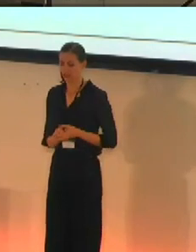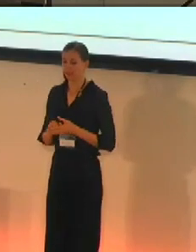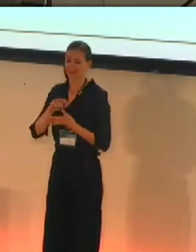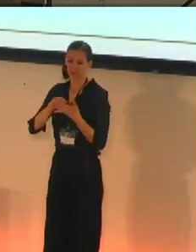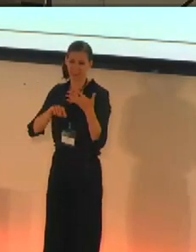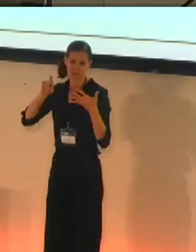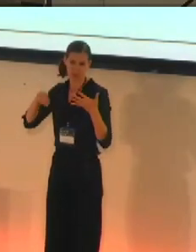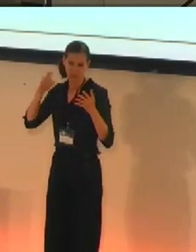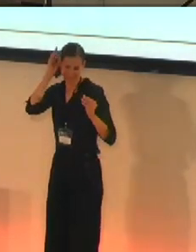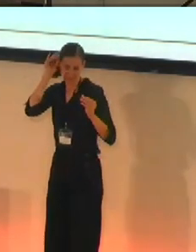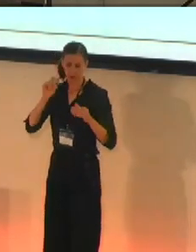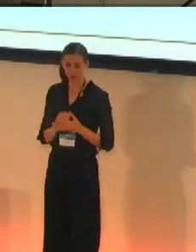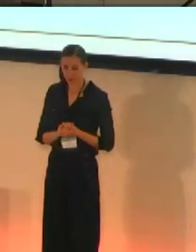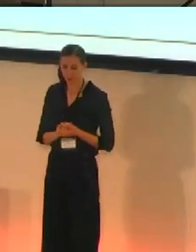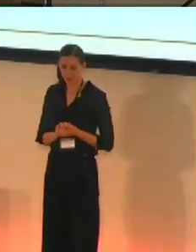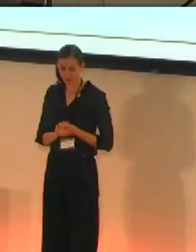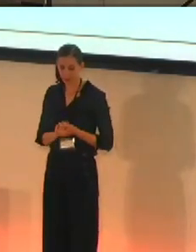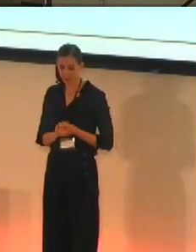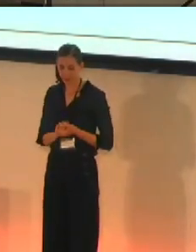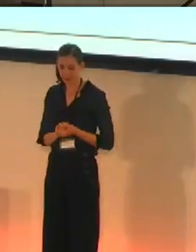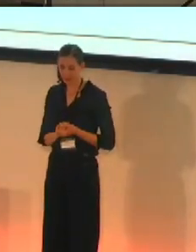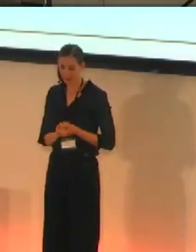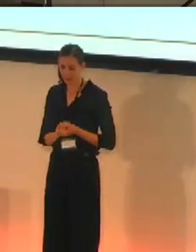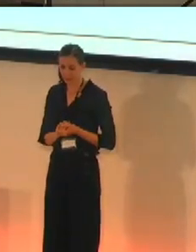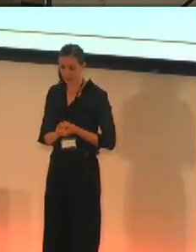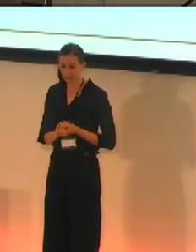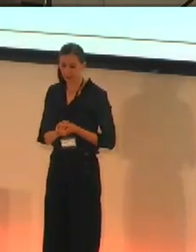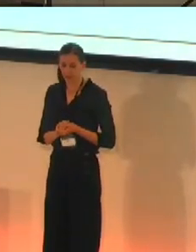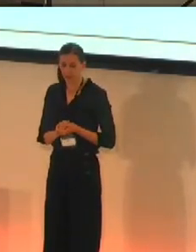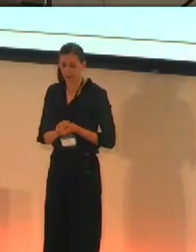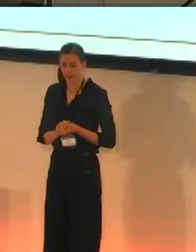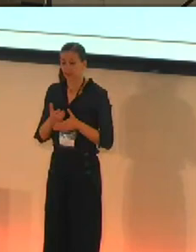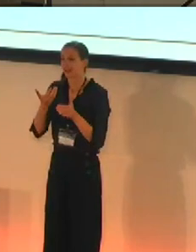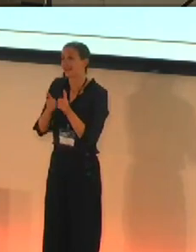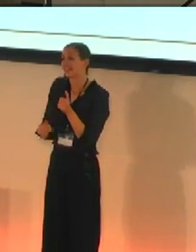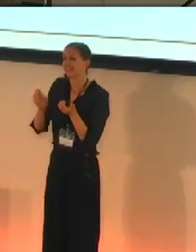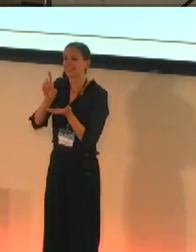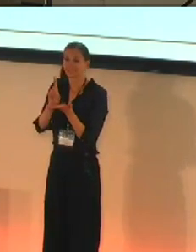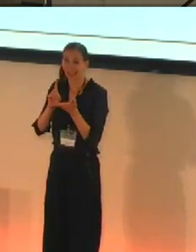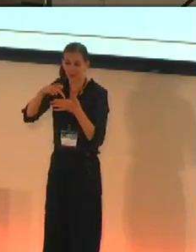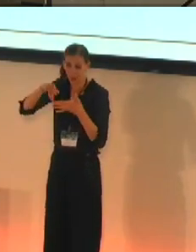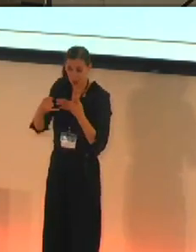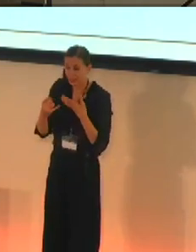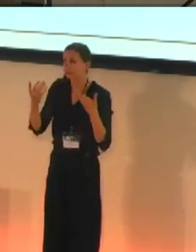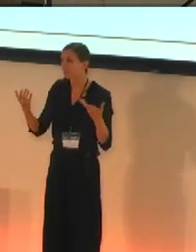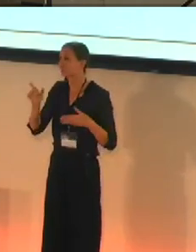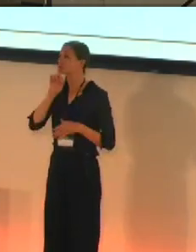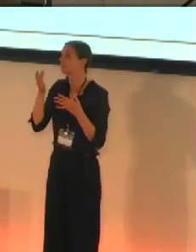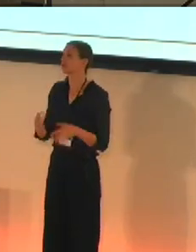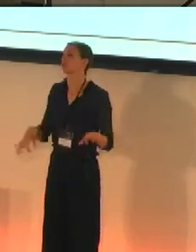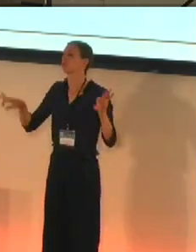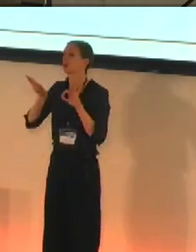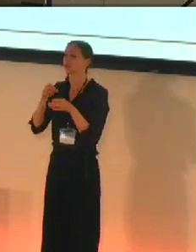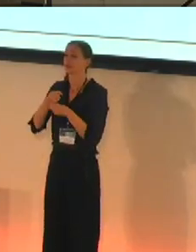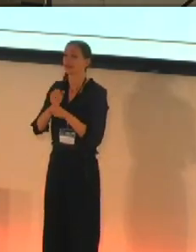considered. Now, as with any needs-finding study or any design project, it's really important to actually make sure you understand